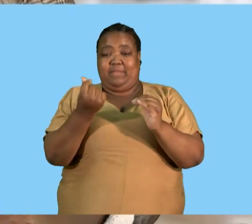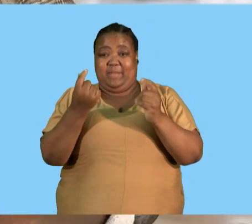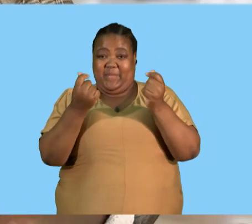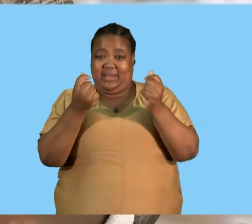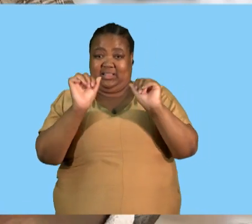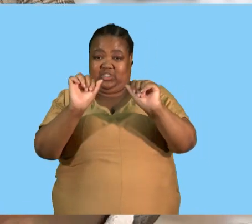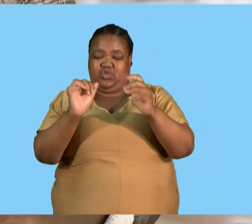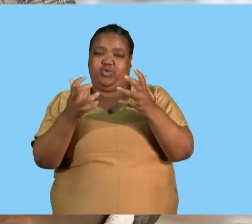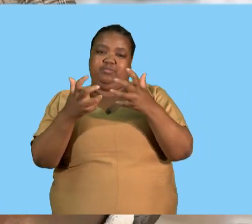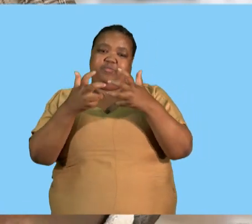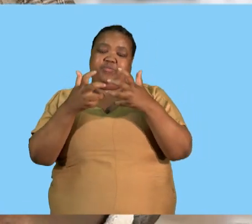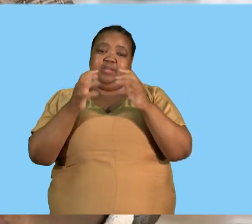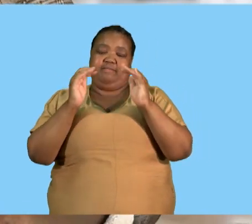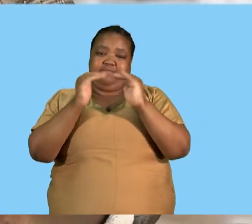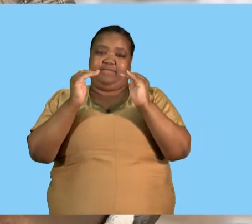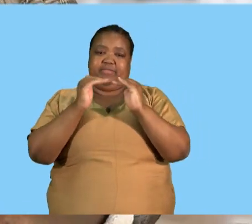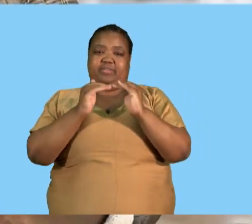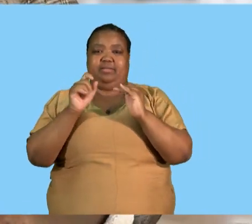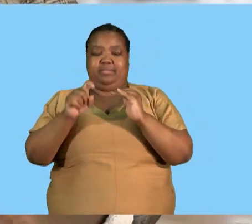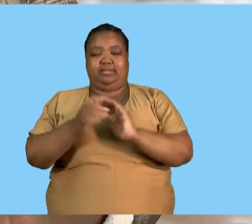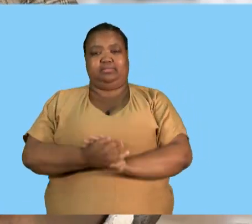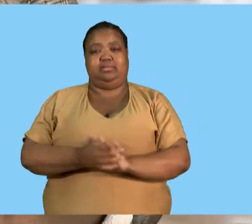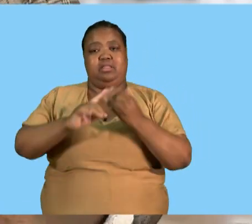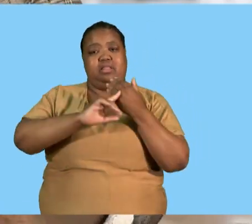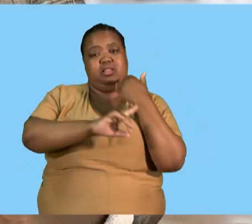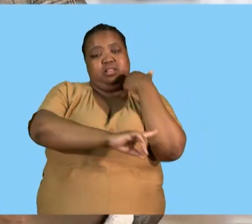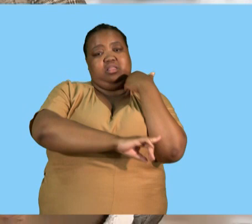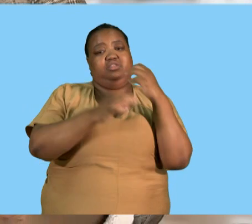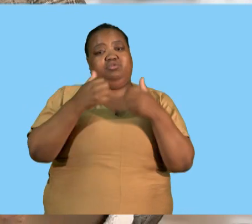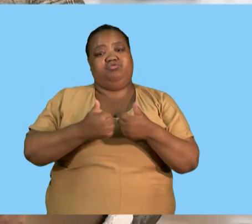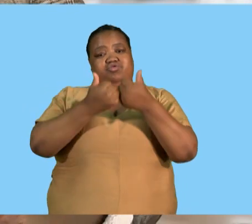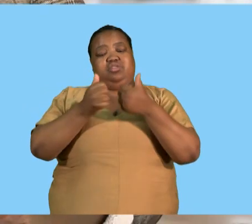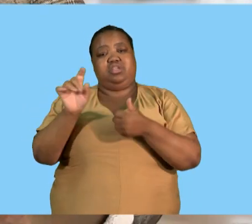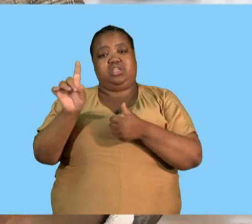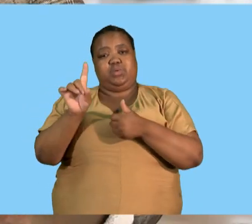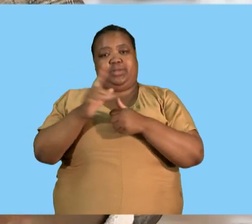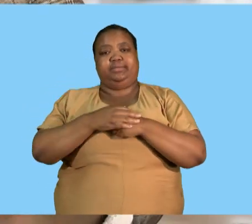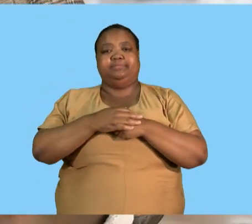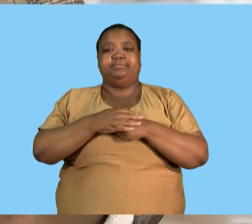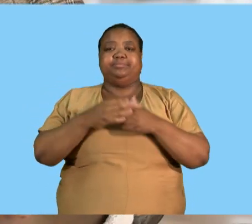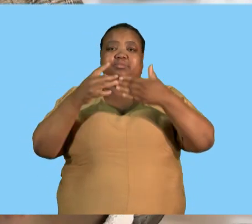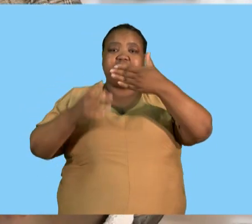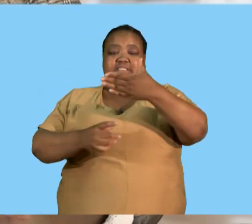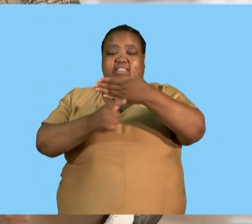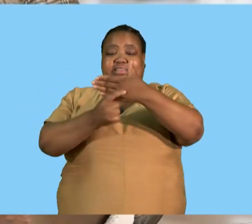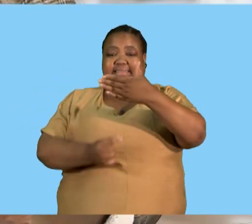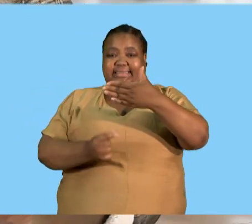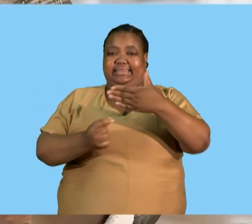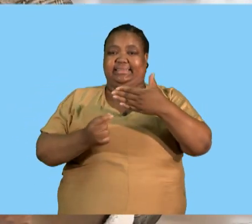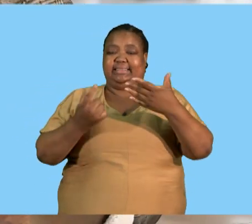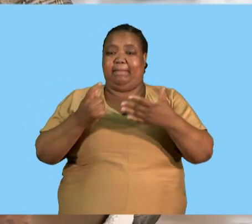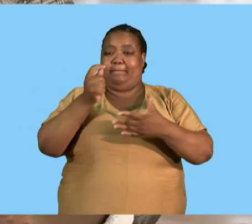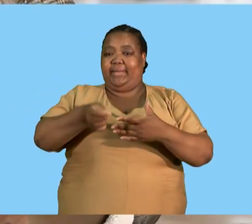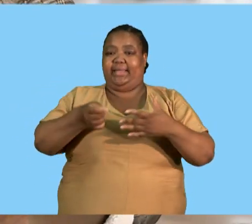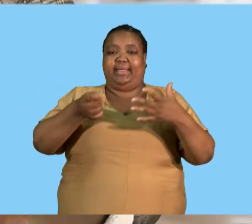or in charging the prices. Right. The last challenge is taxation. All right, so remember we said taxation or